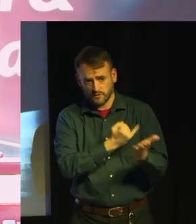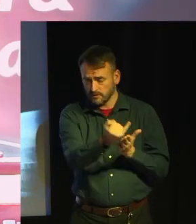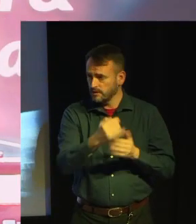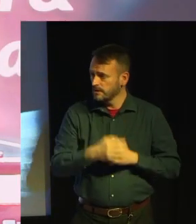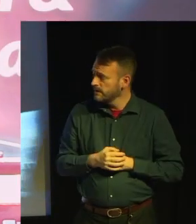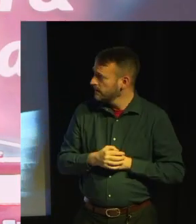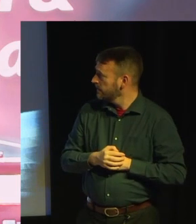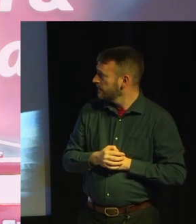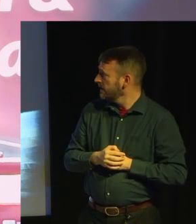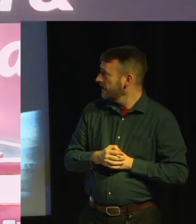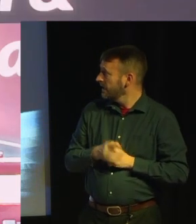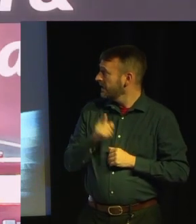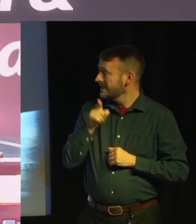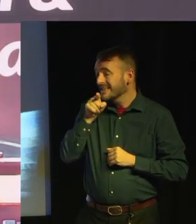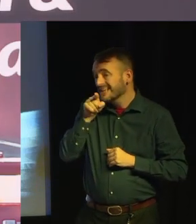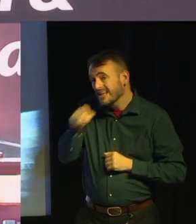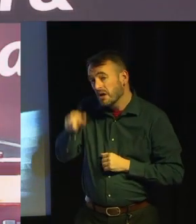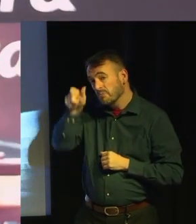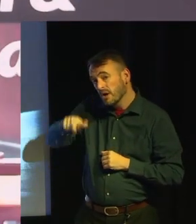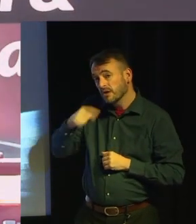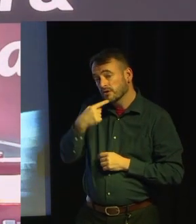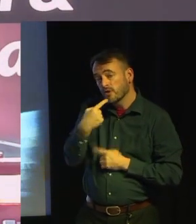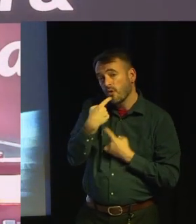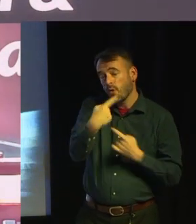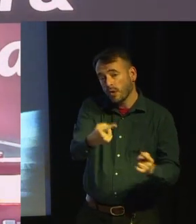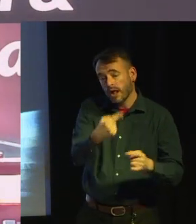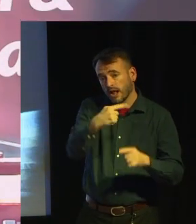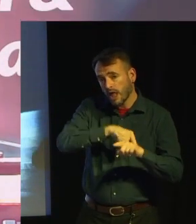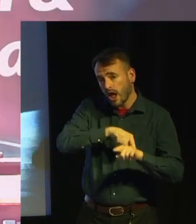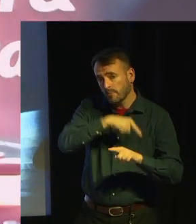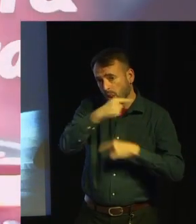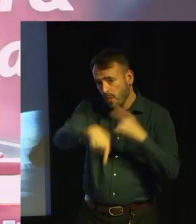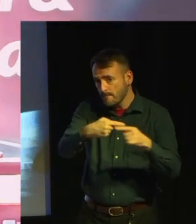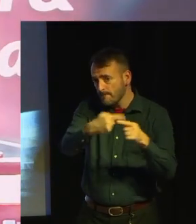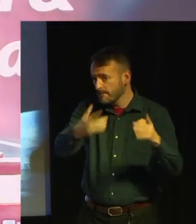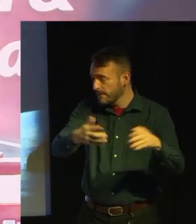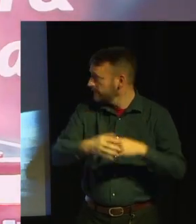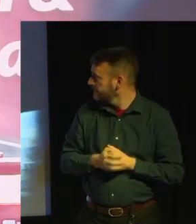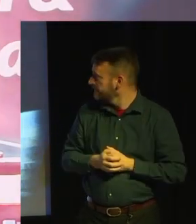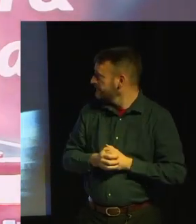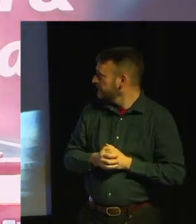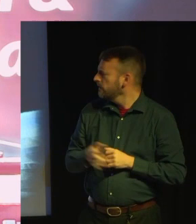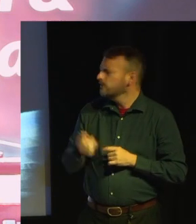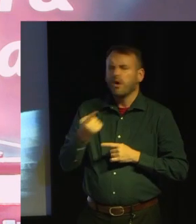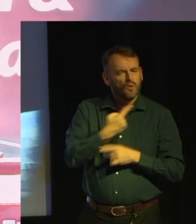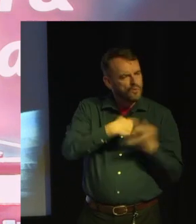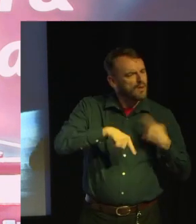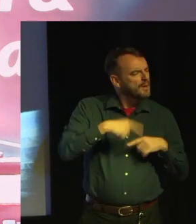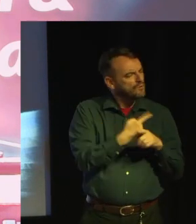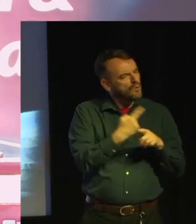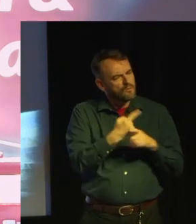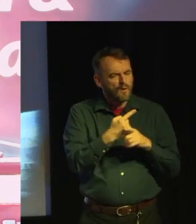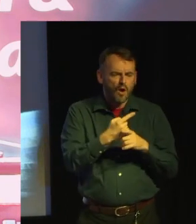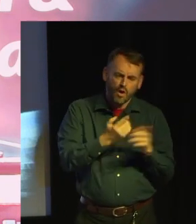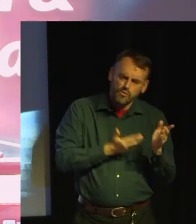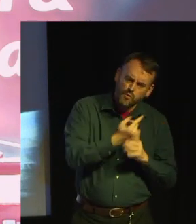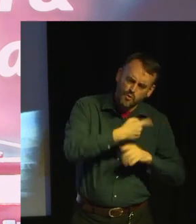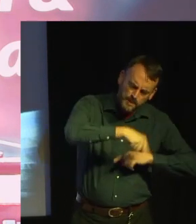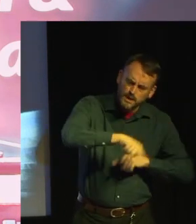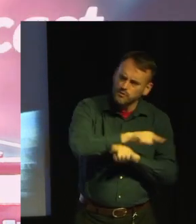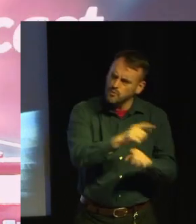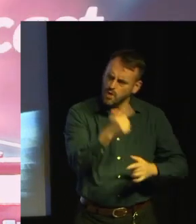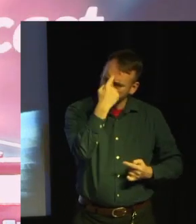who ordered to activate the time loop. With loads. We'll be talking about the vote all week, so if you have thoughts or opinions on the time